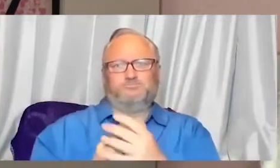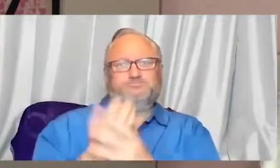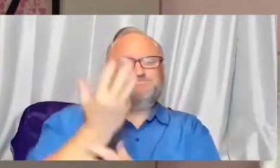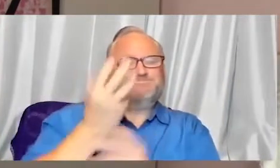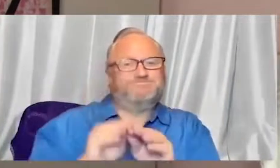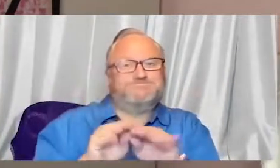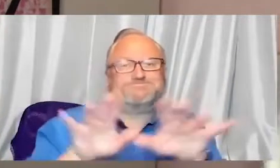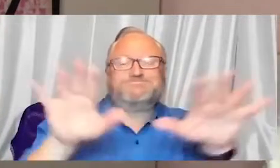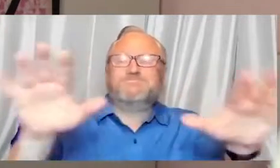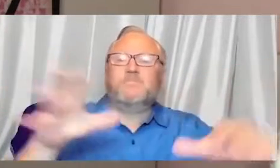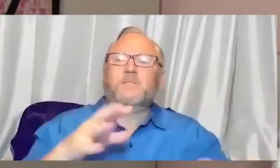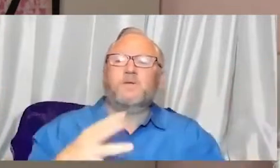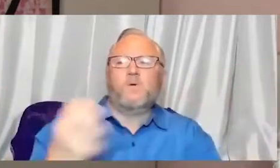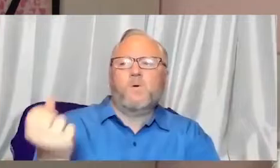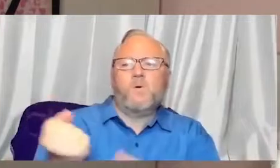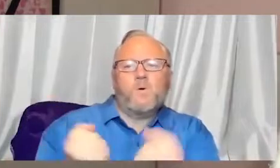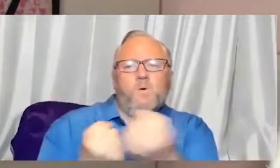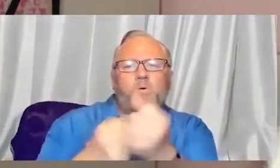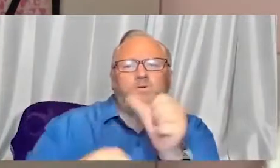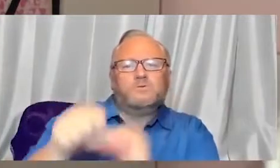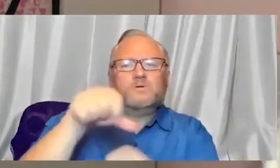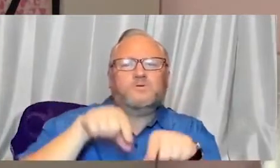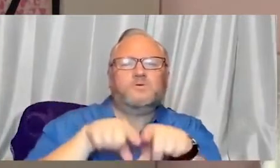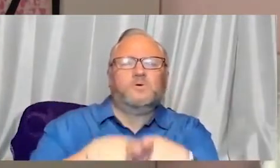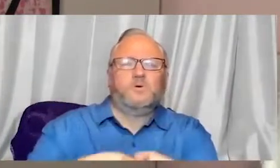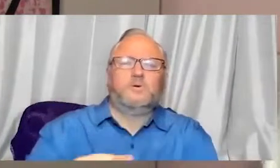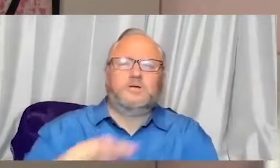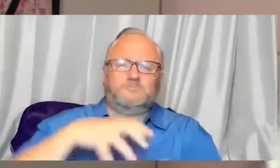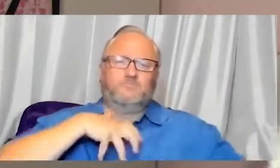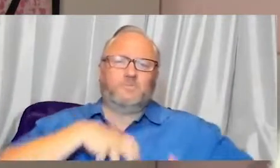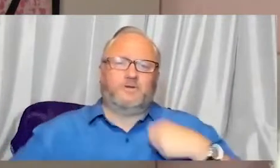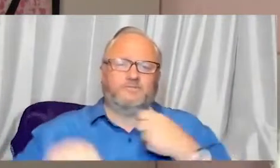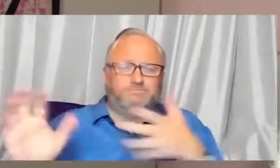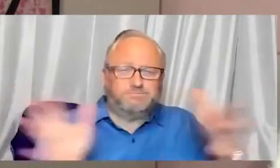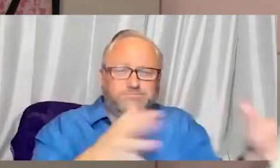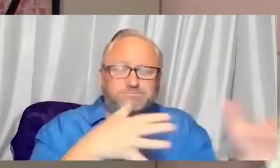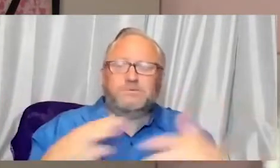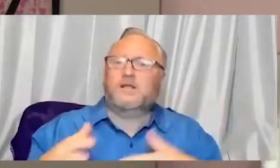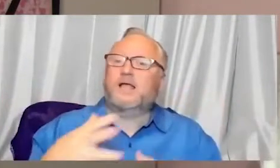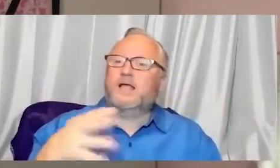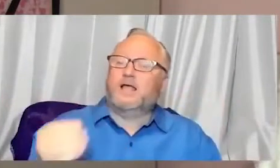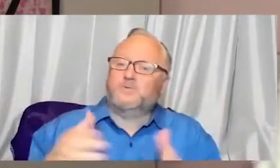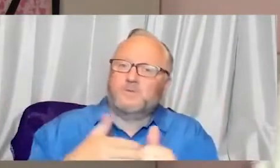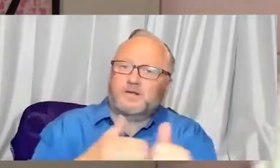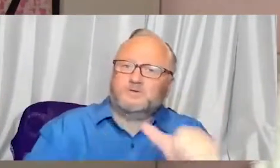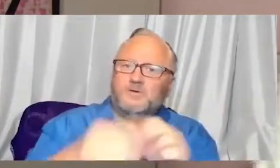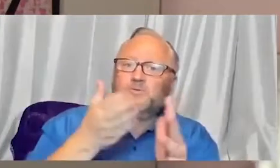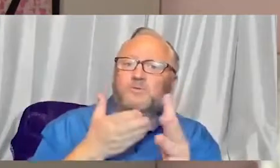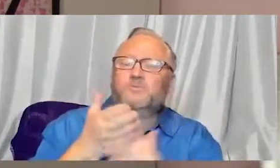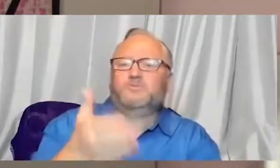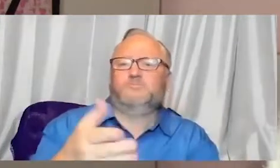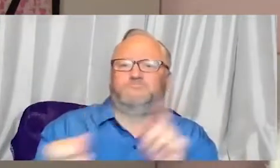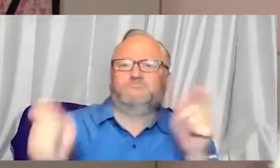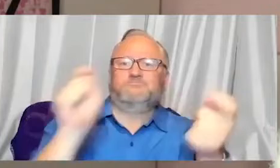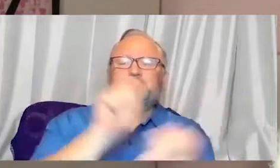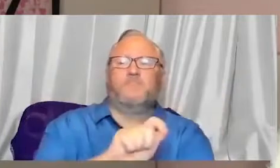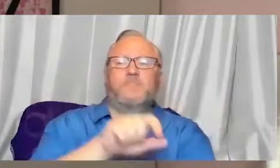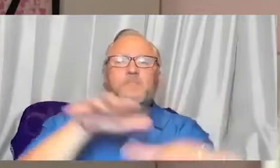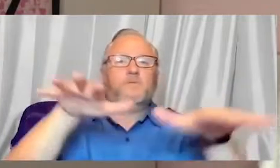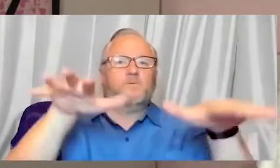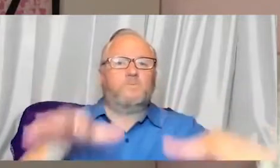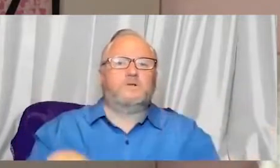of grief, to guide one another through rapids of transformation, to rest together on ponds of